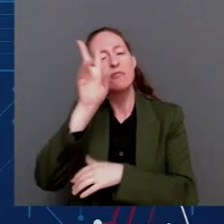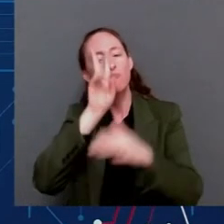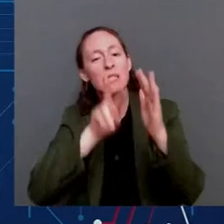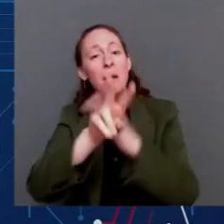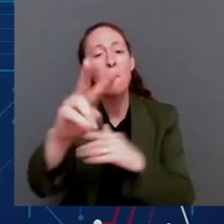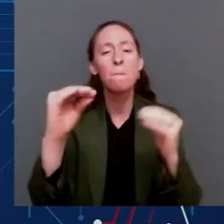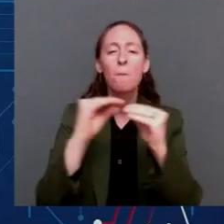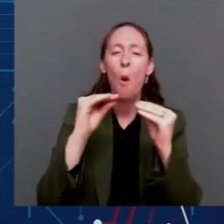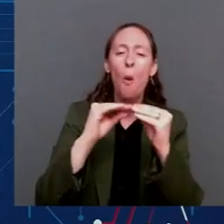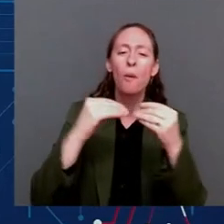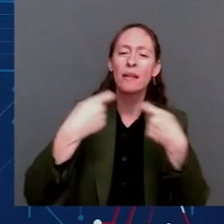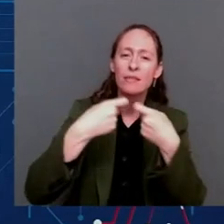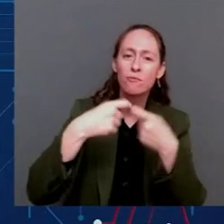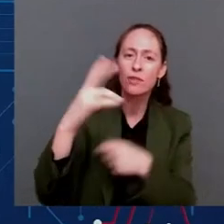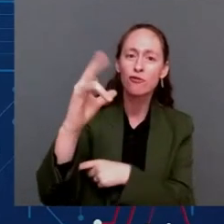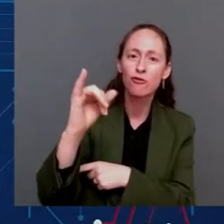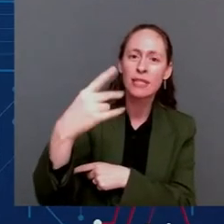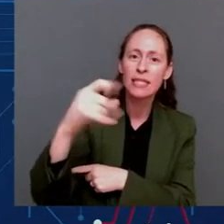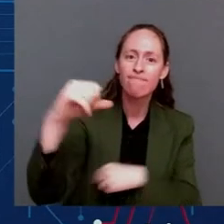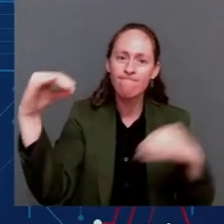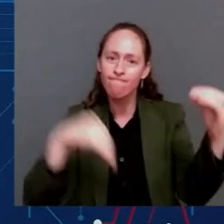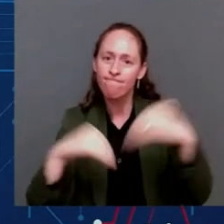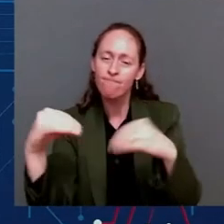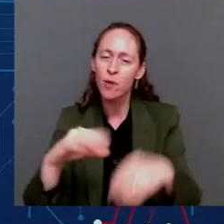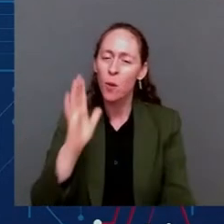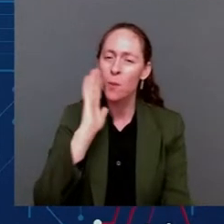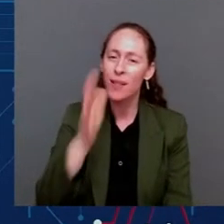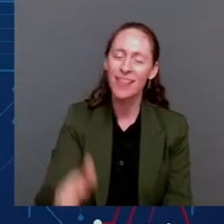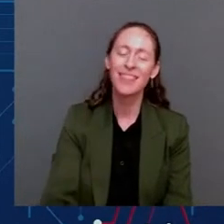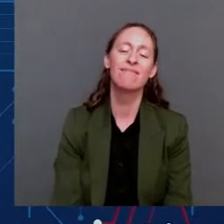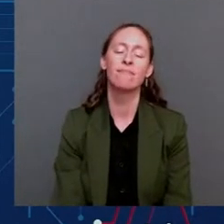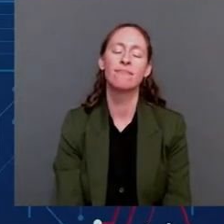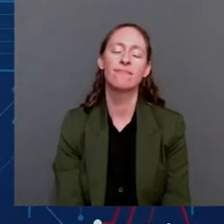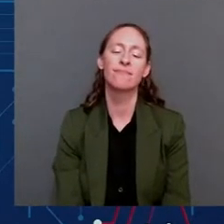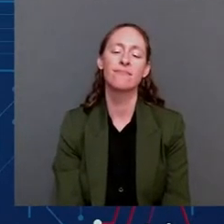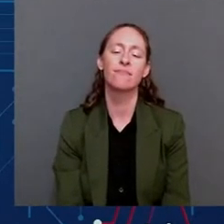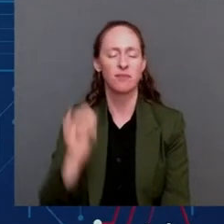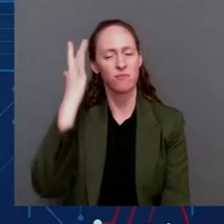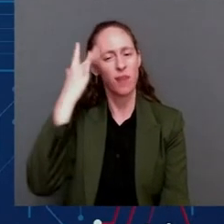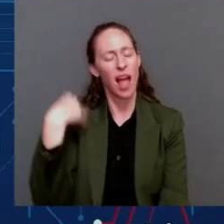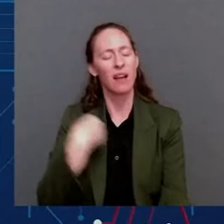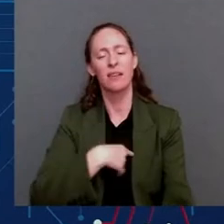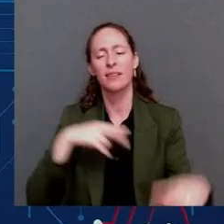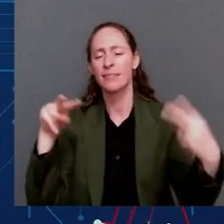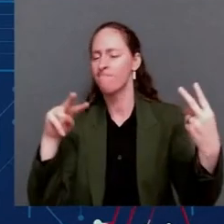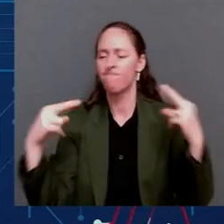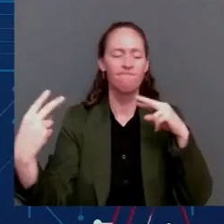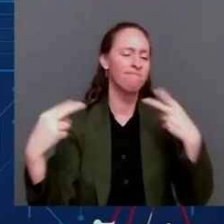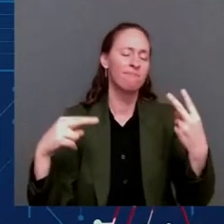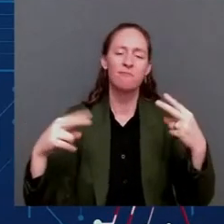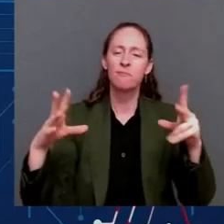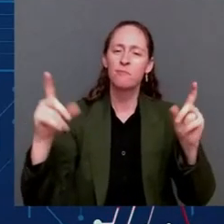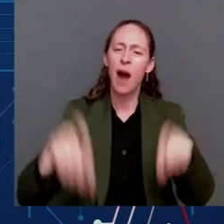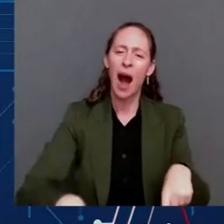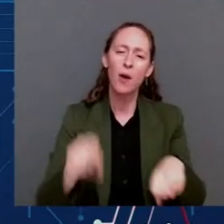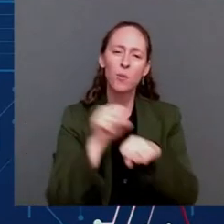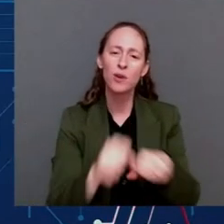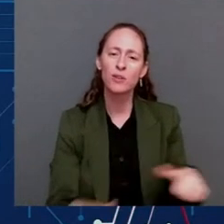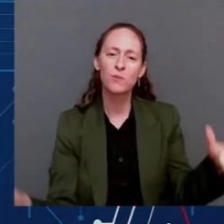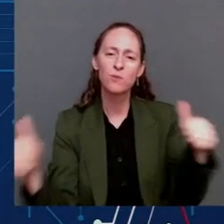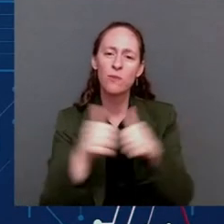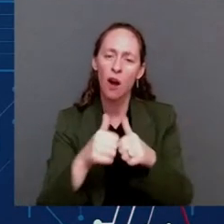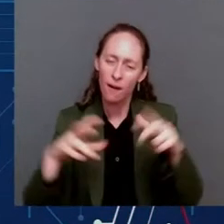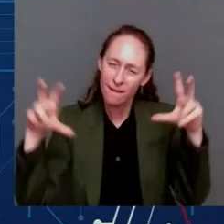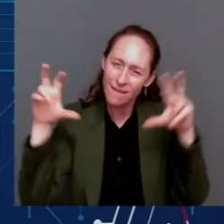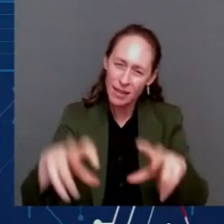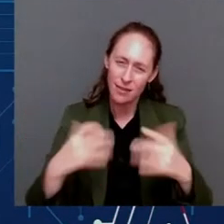pass this CHIPS bill, to understand that these investments need to be made today so that we can provide that steady supply of